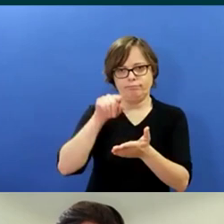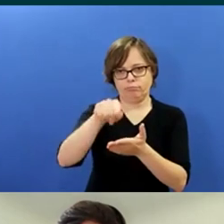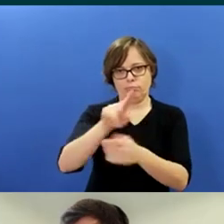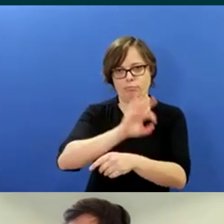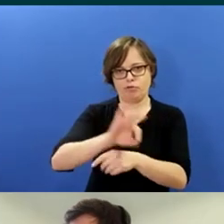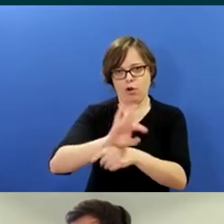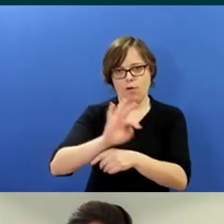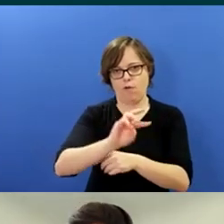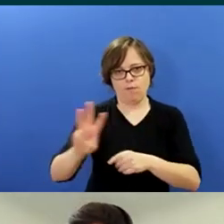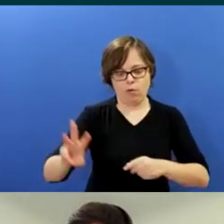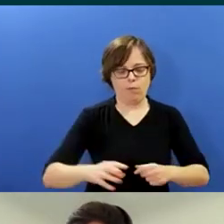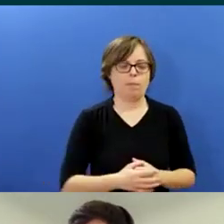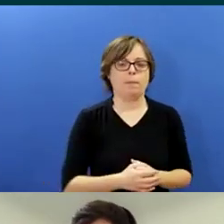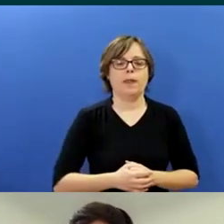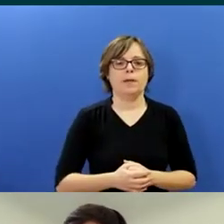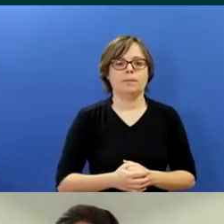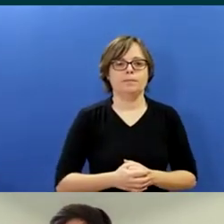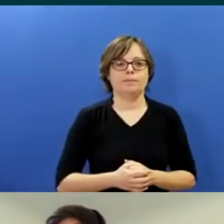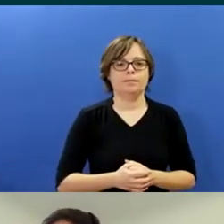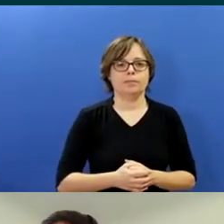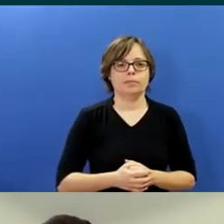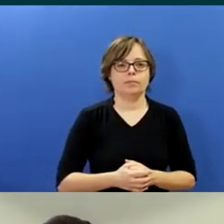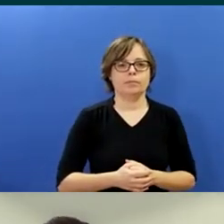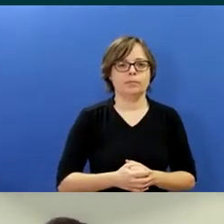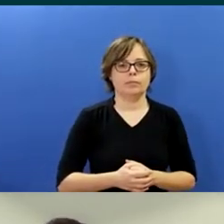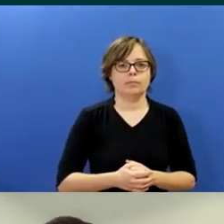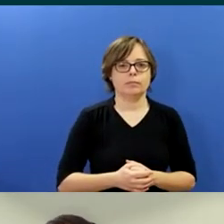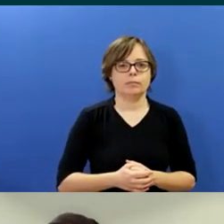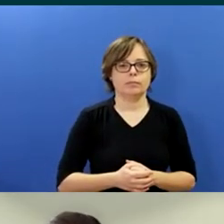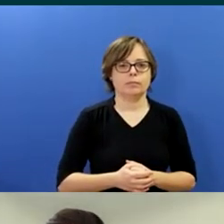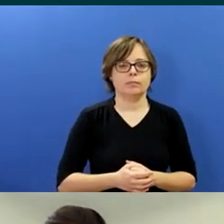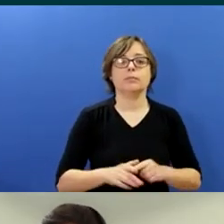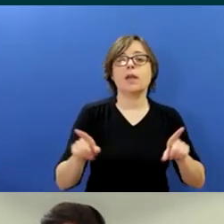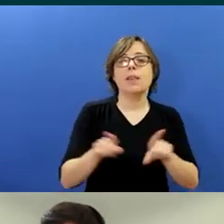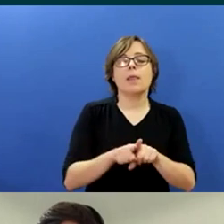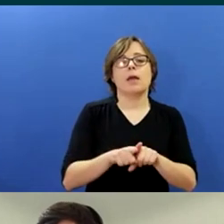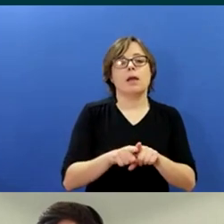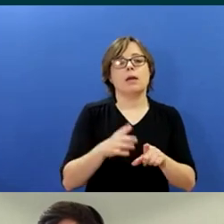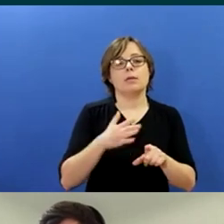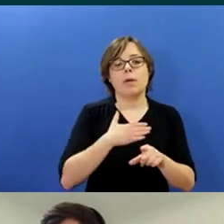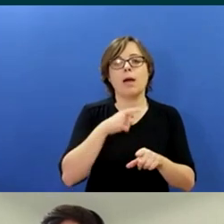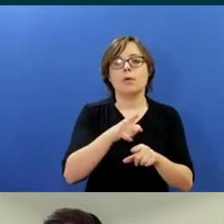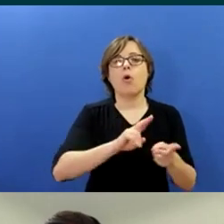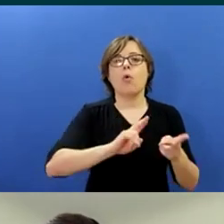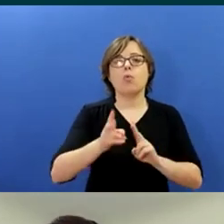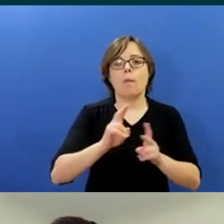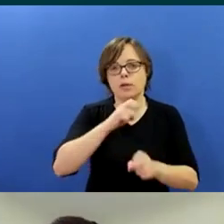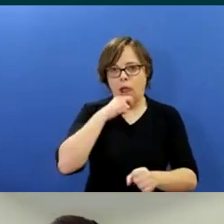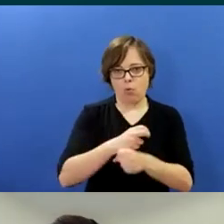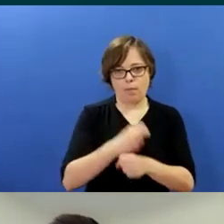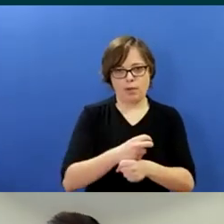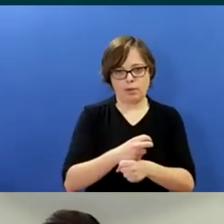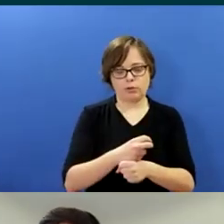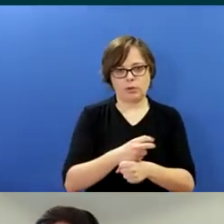We have integrated an automatic language translation system to the platform. This means that all texts